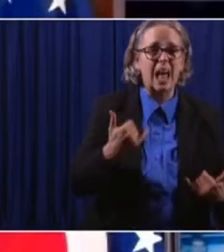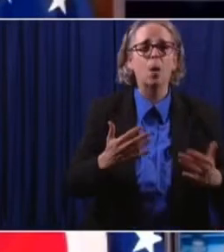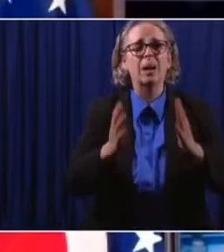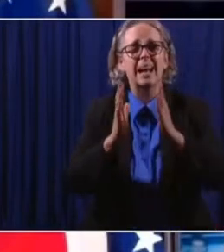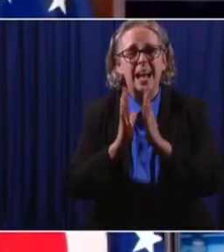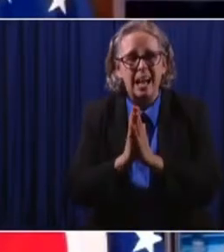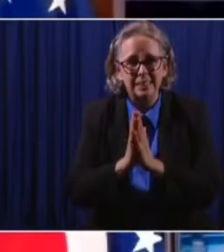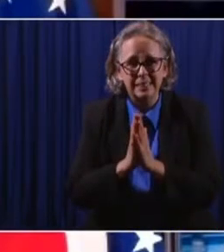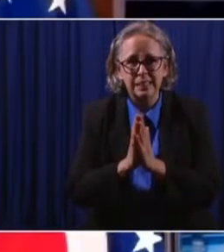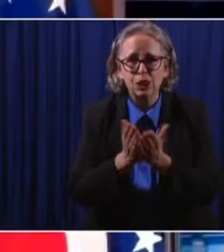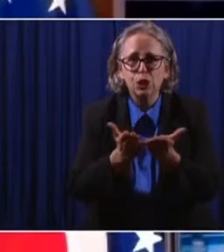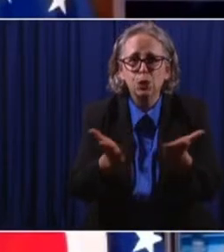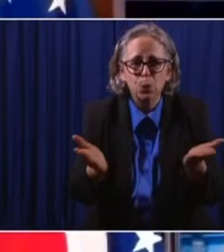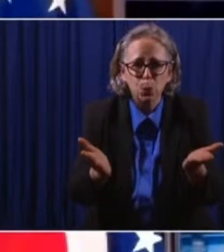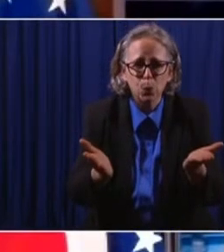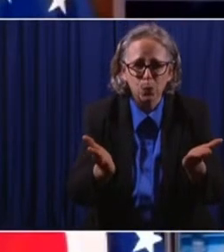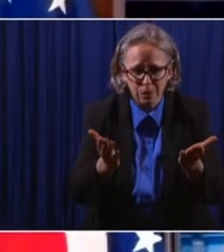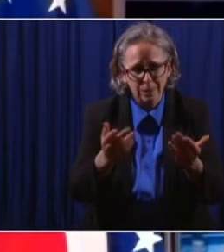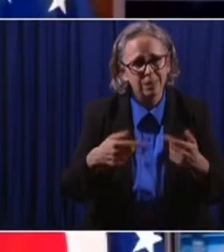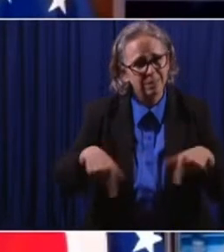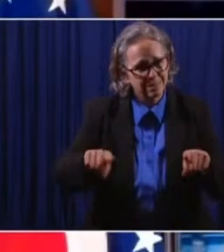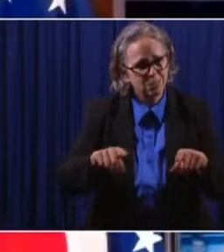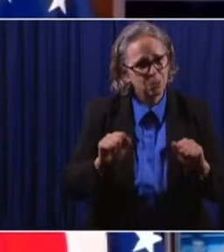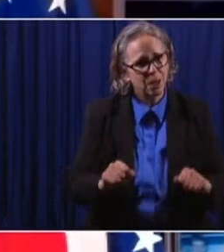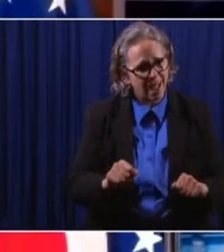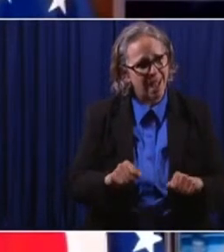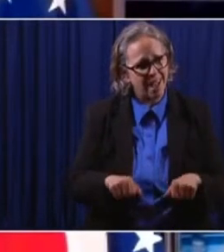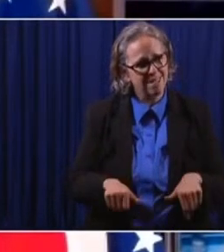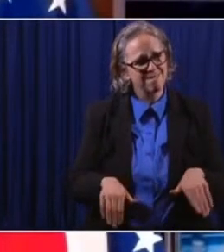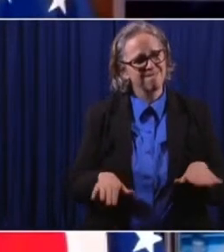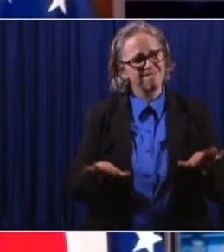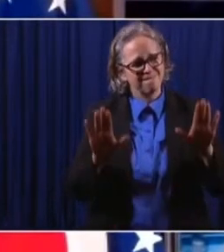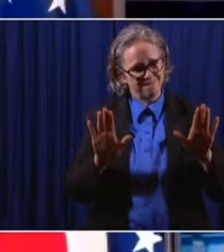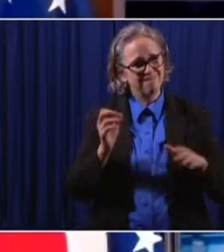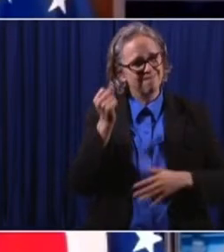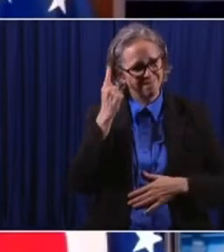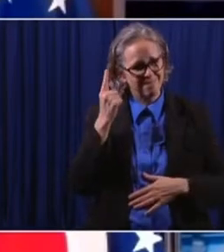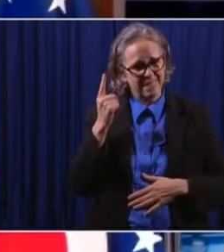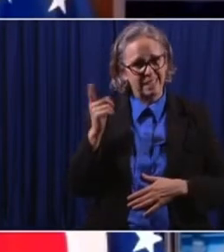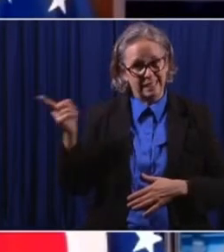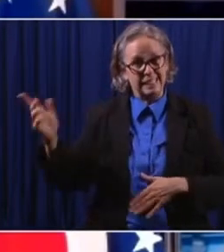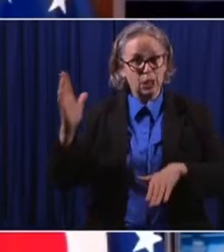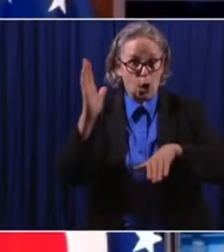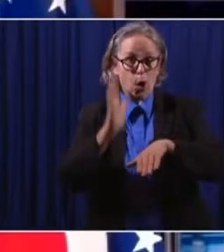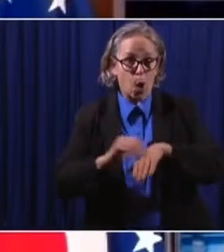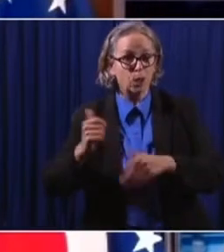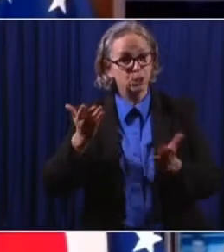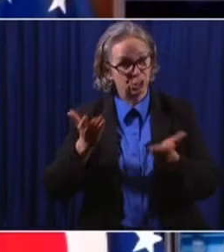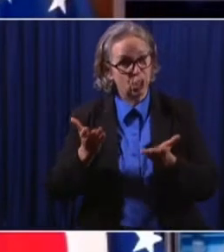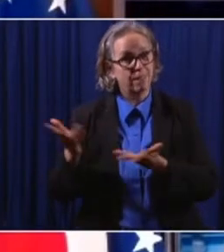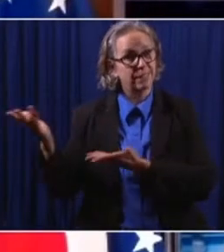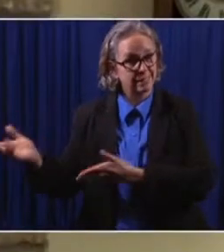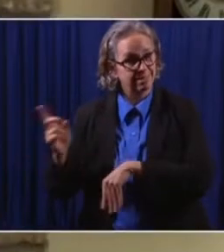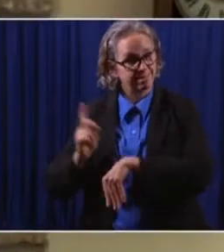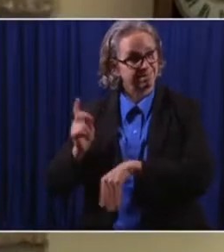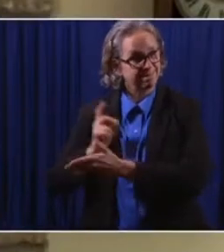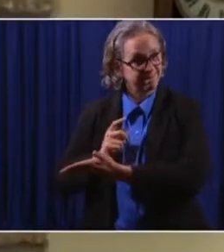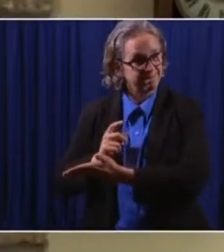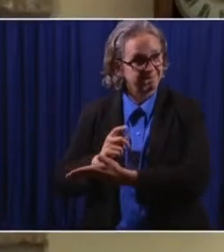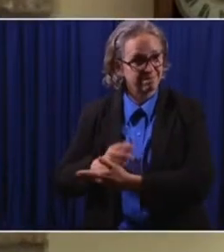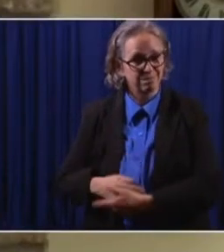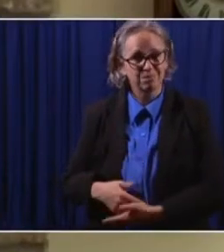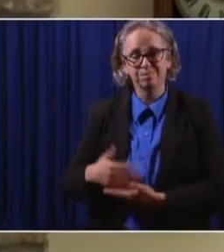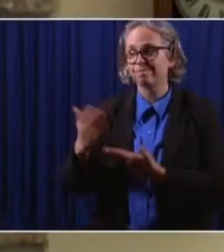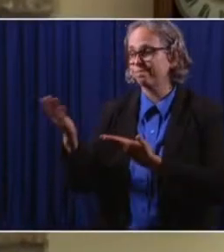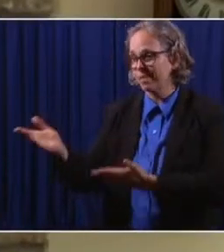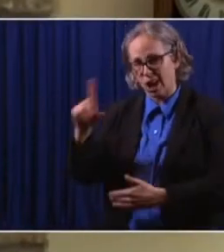we all should hear Jim's call and service to one another during this difficult time. So I'll turn it back over to you, Governor. Lieutenant